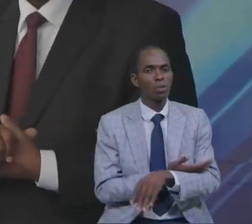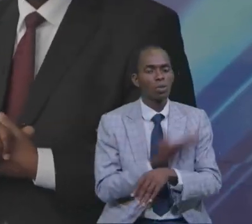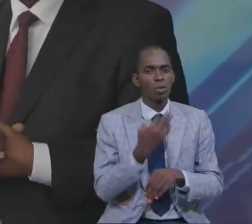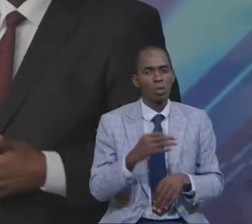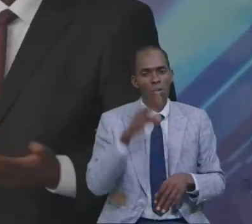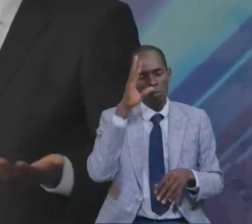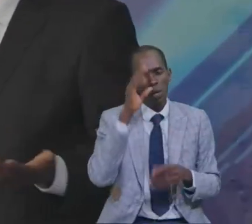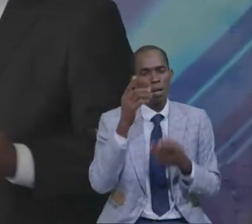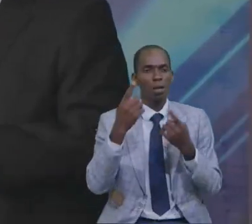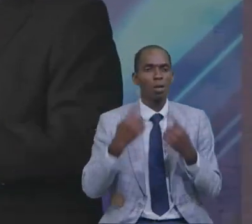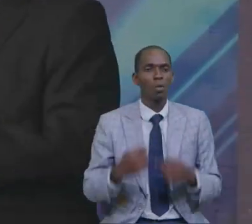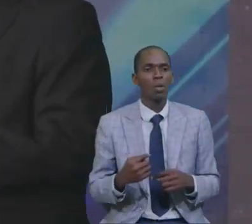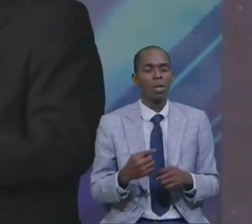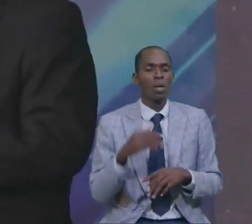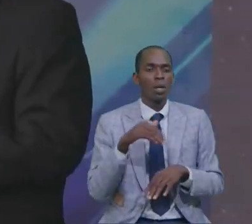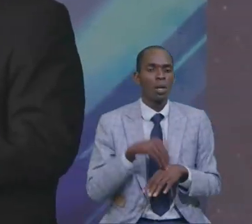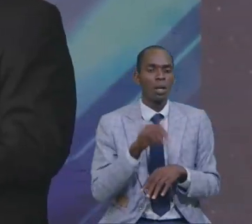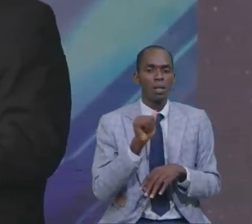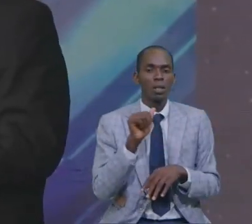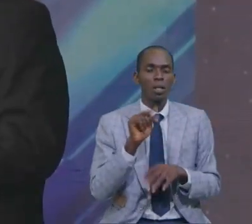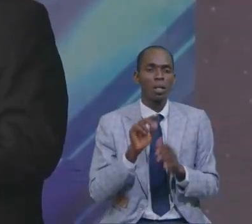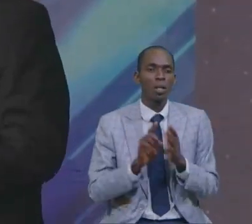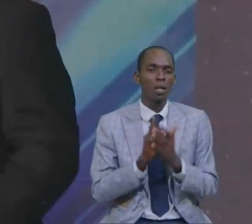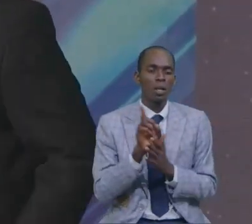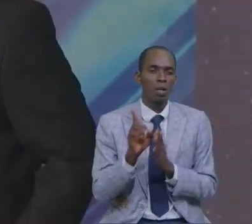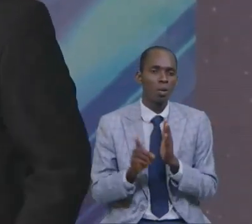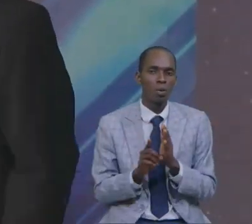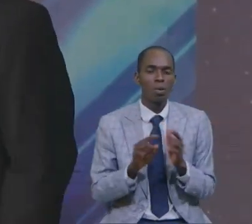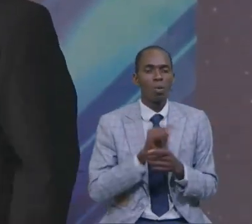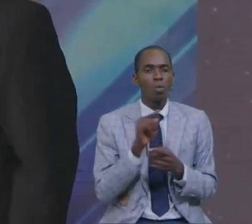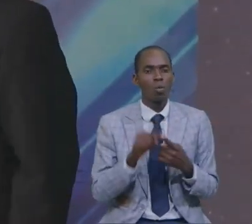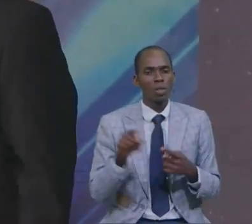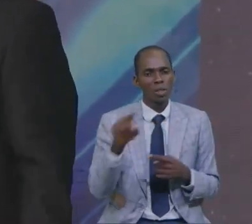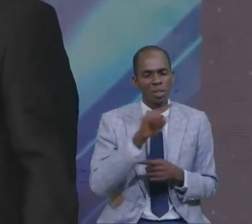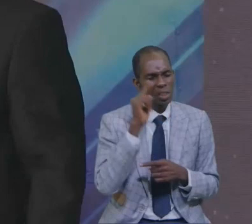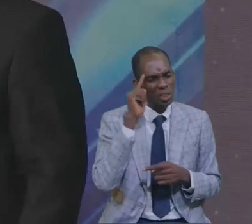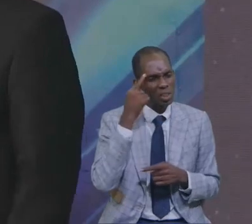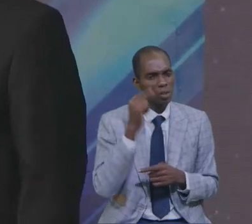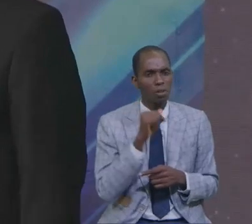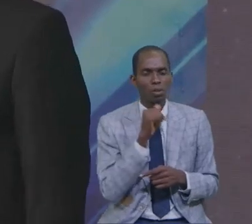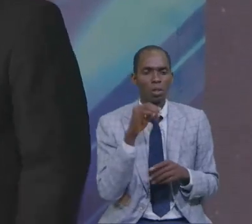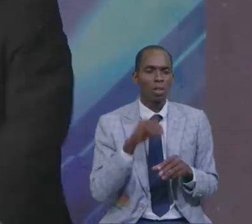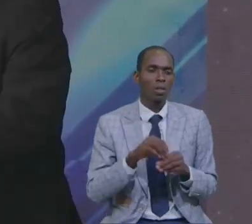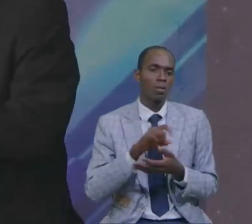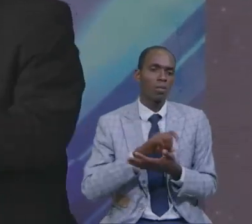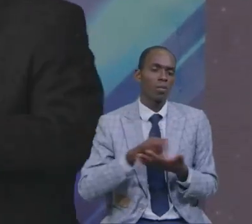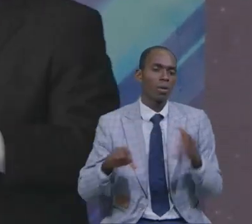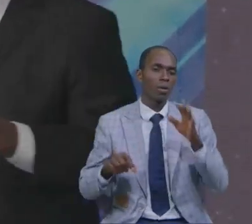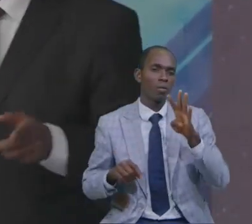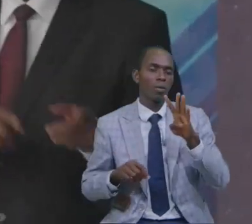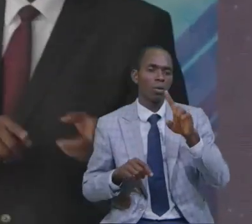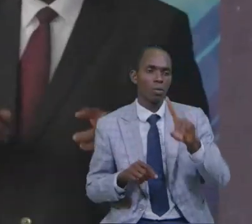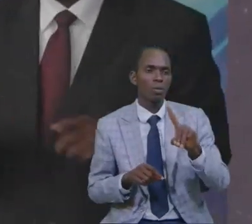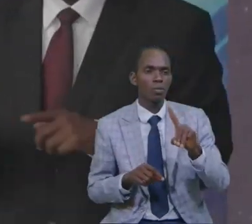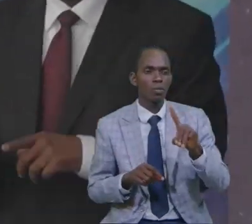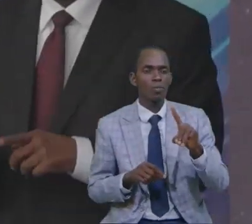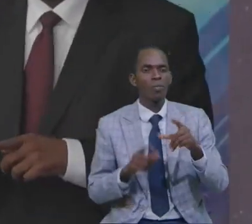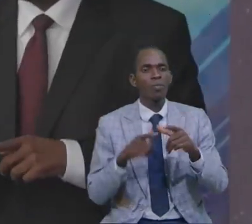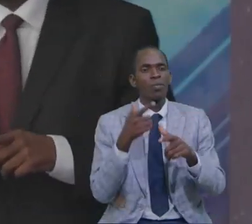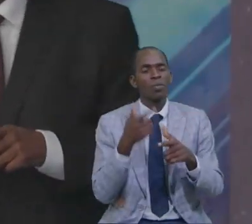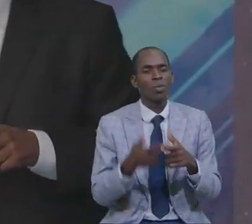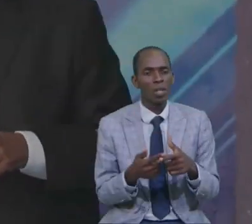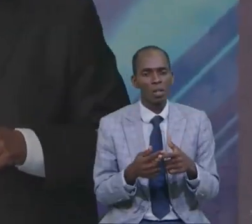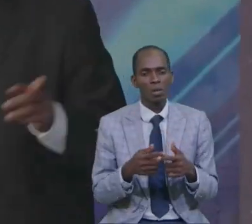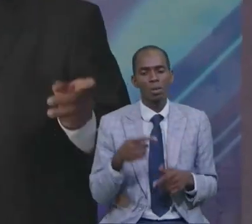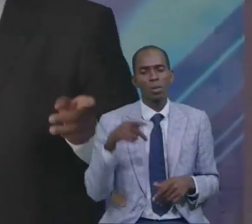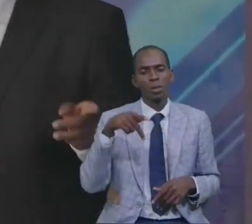41, then Peter said unto him, Lord, speakest thou this